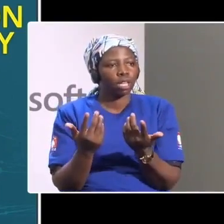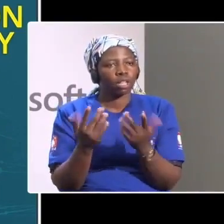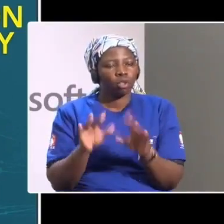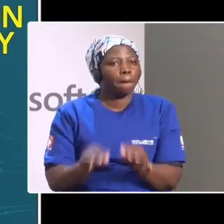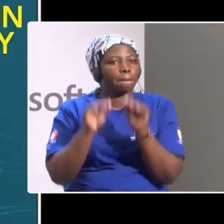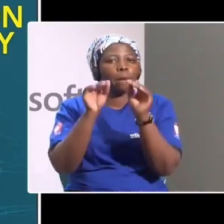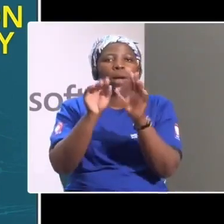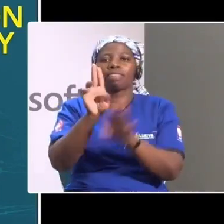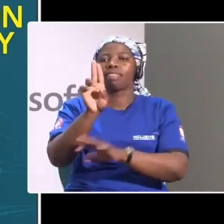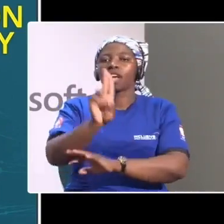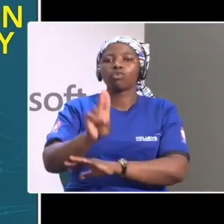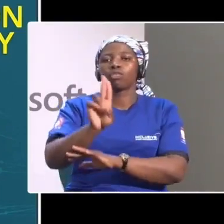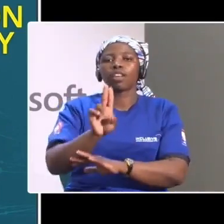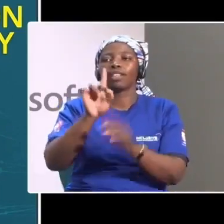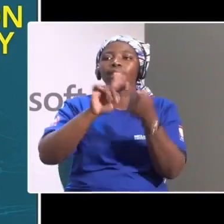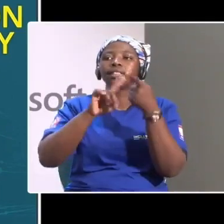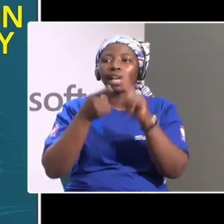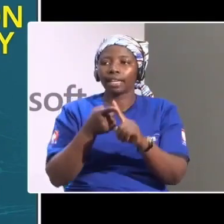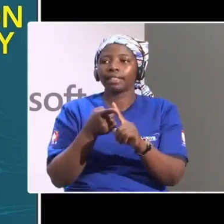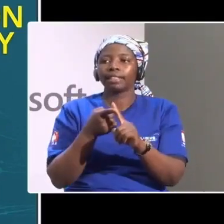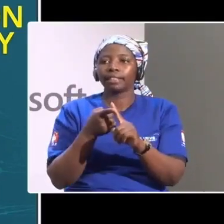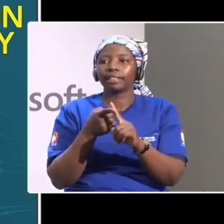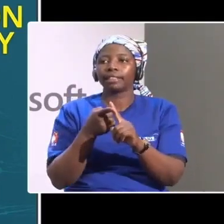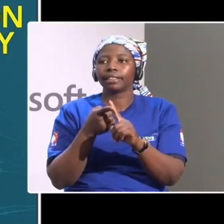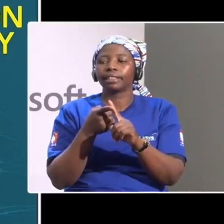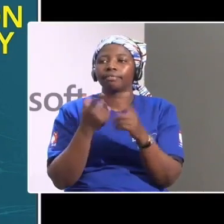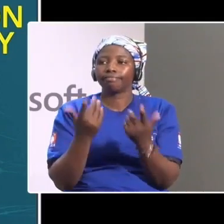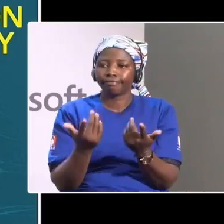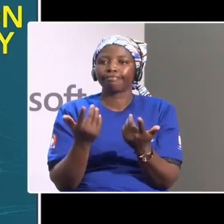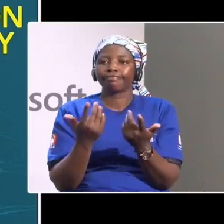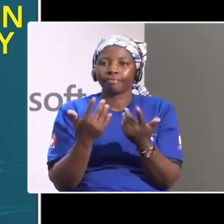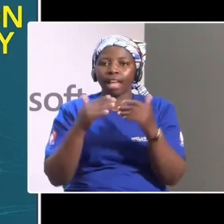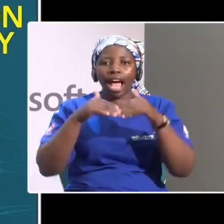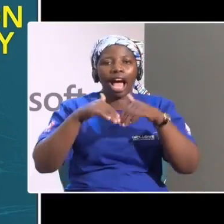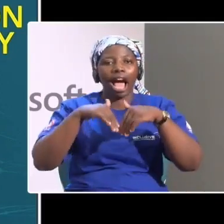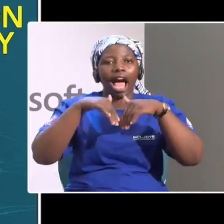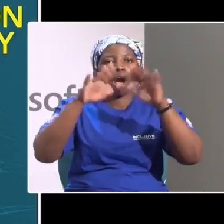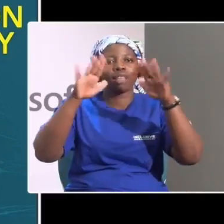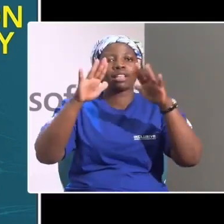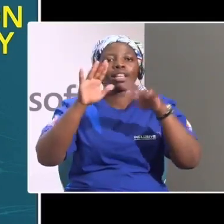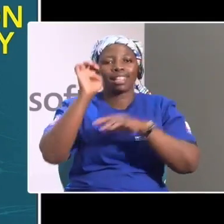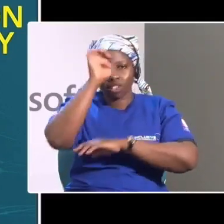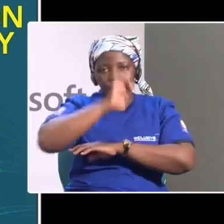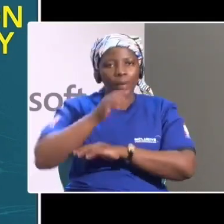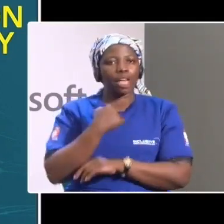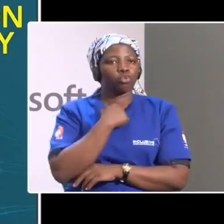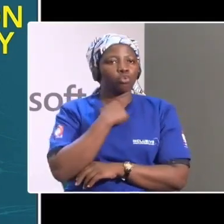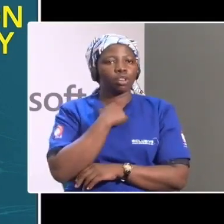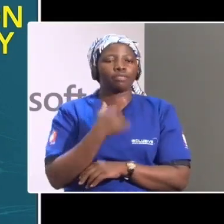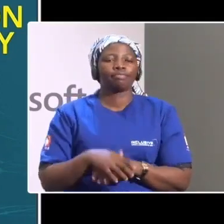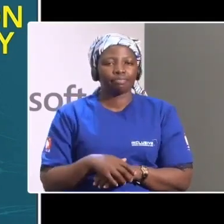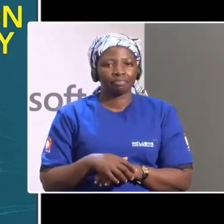promote the use of the standard beyond also the European Union, the EN